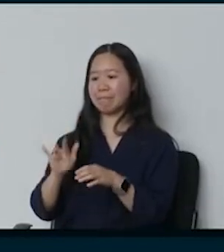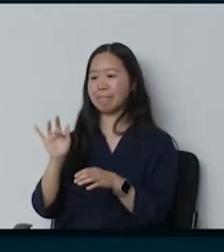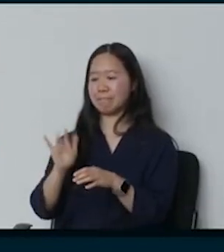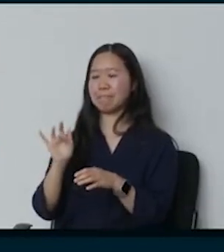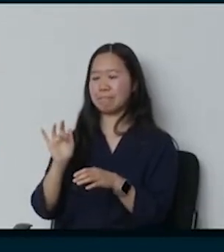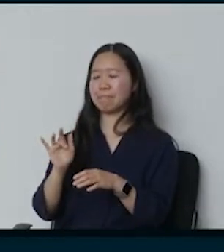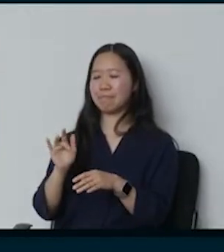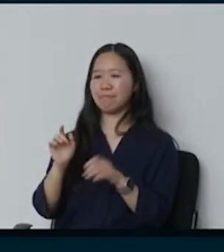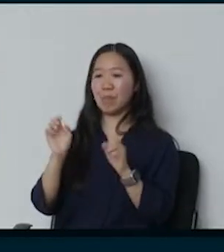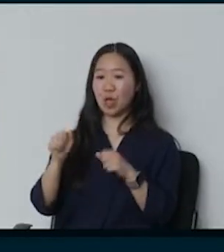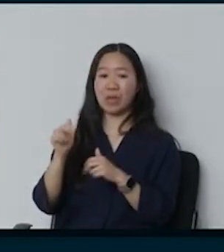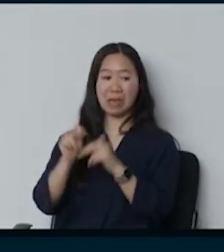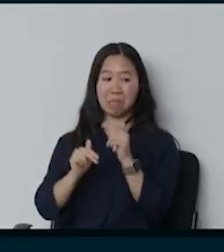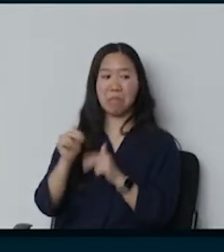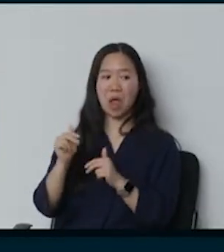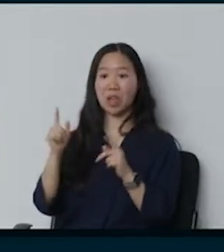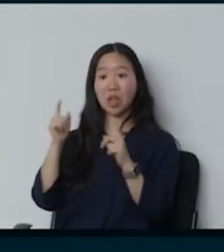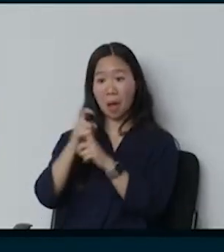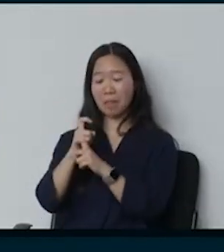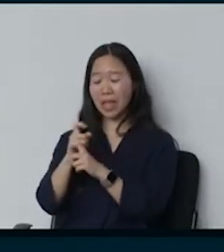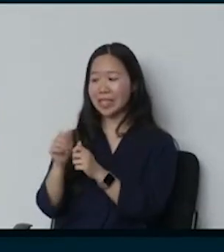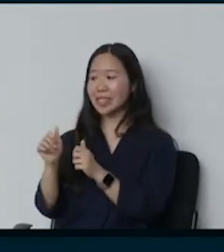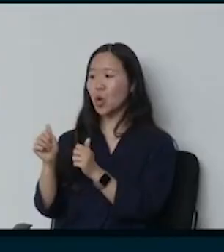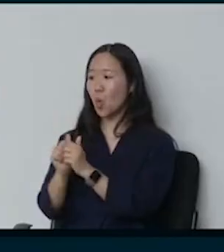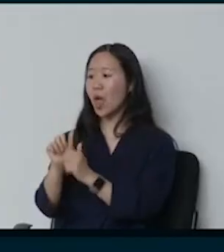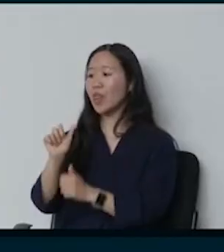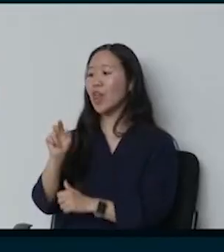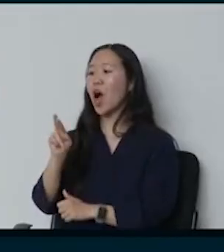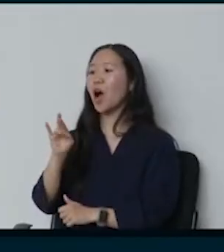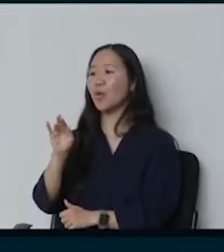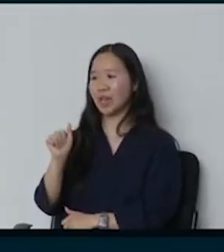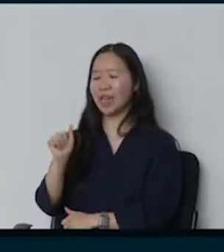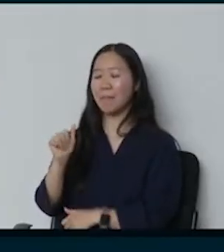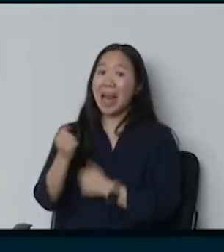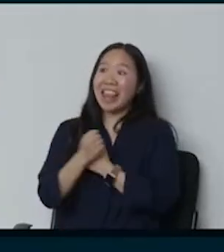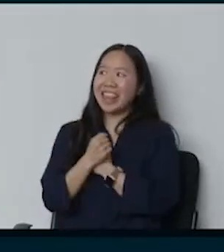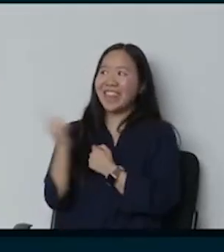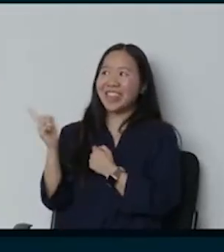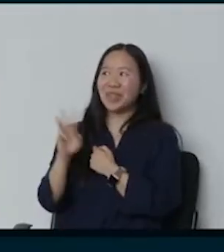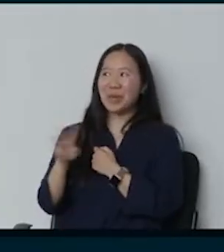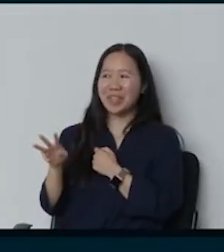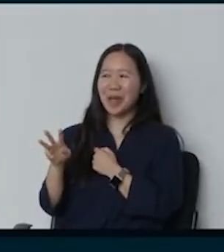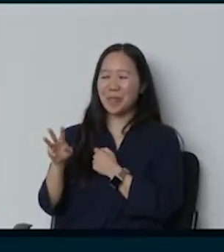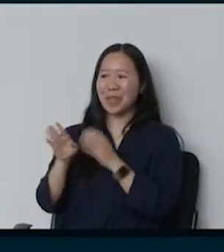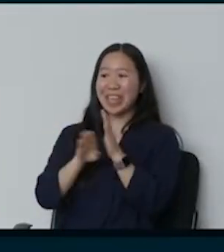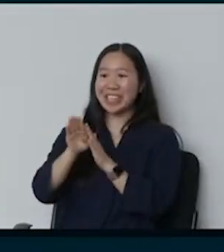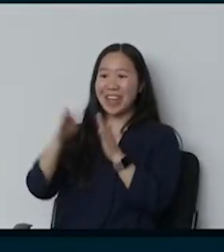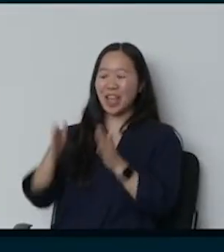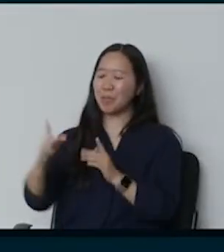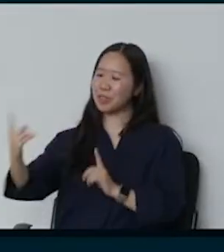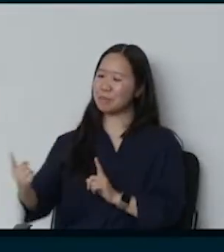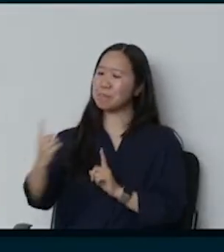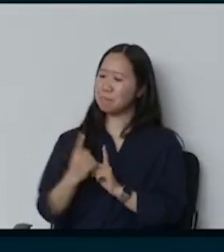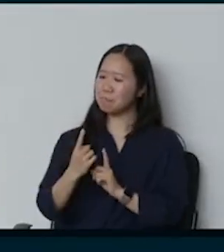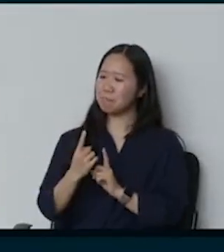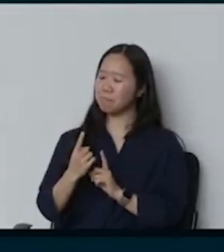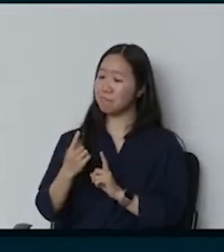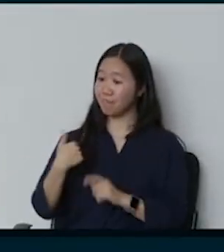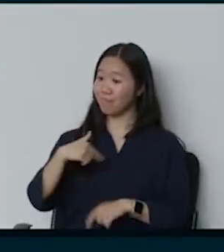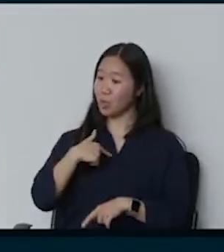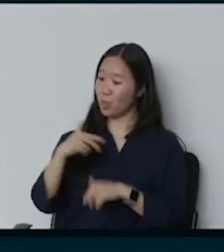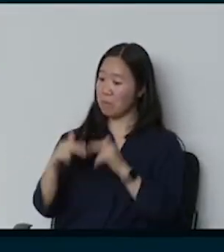tab structure using ARIA. So anyway, I love this website, and when developers come to me and they say, hey, we built this